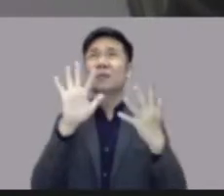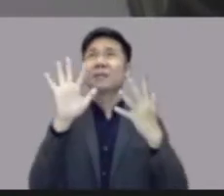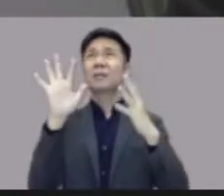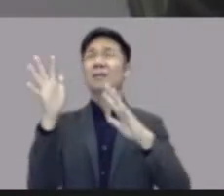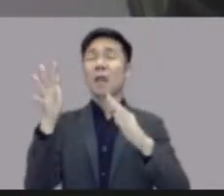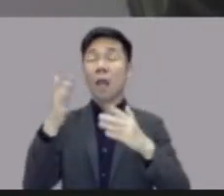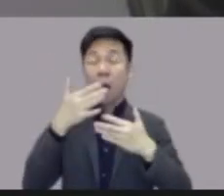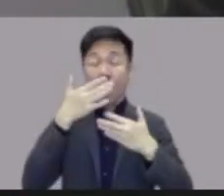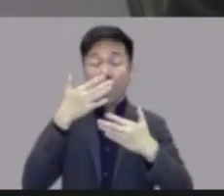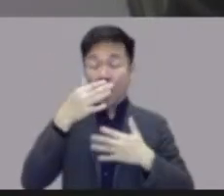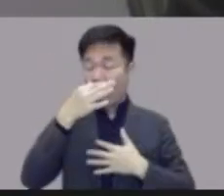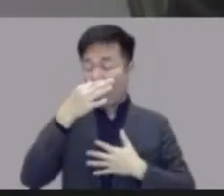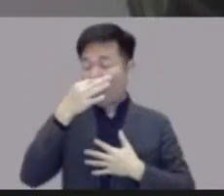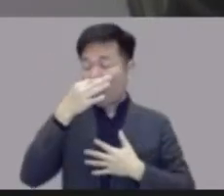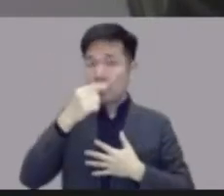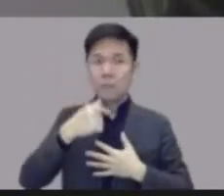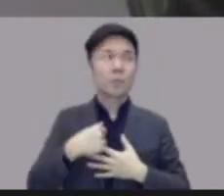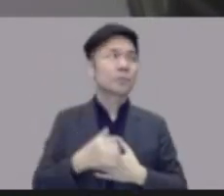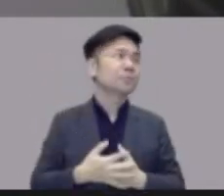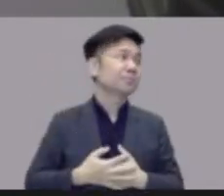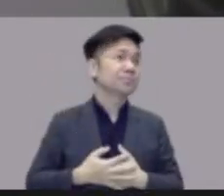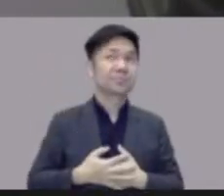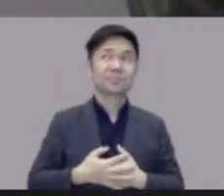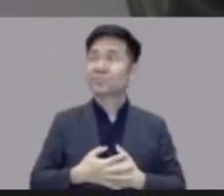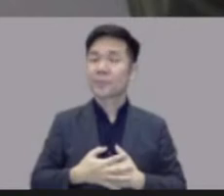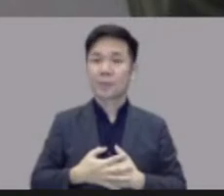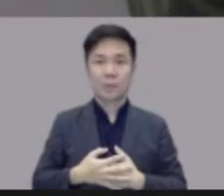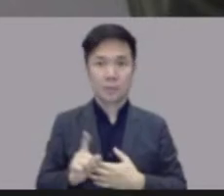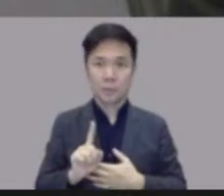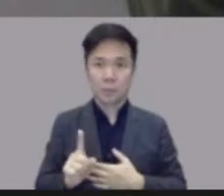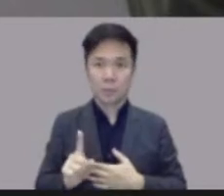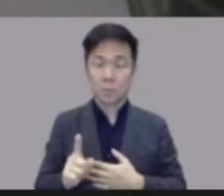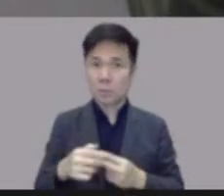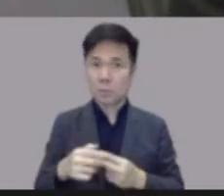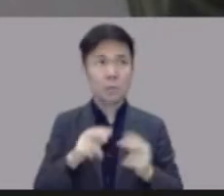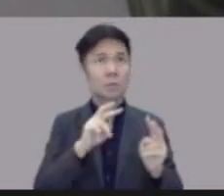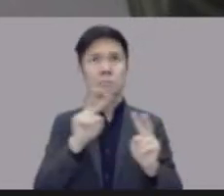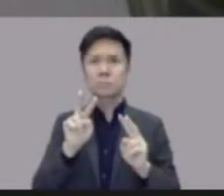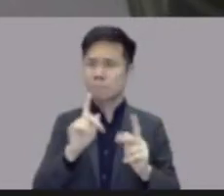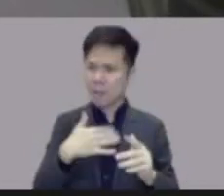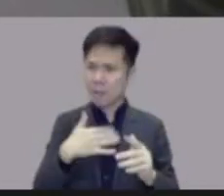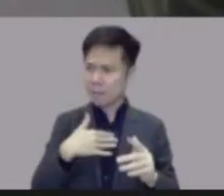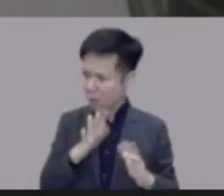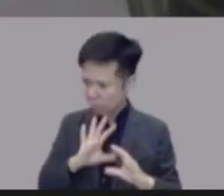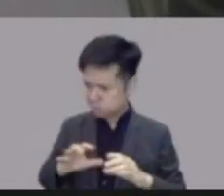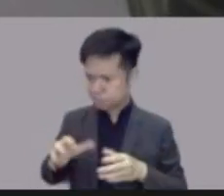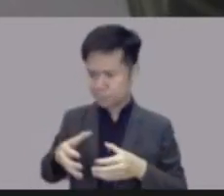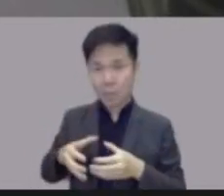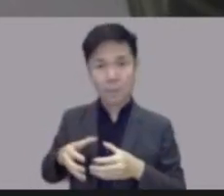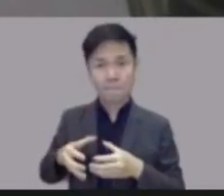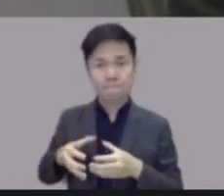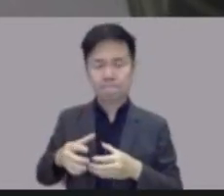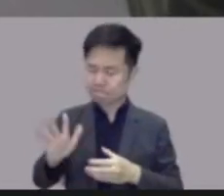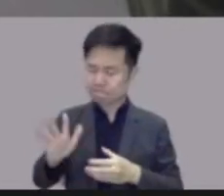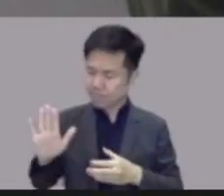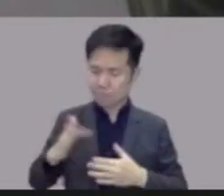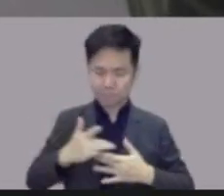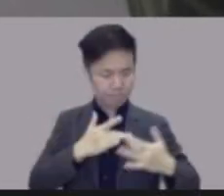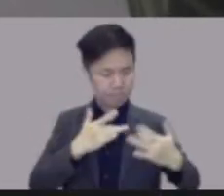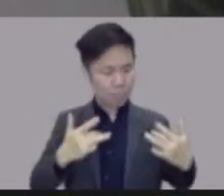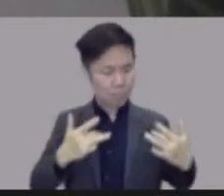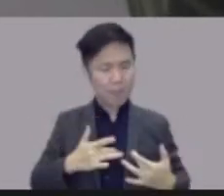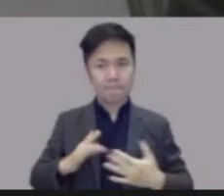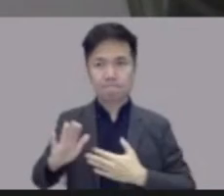deteriorates as such we joined forces and brought our Collective talents together to volunteer to push for